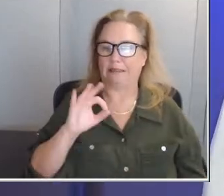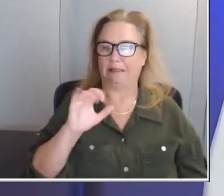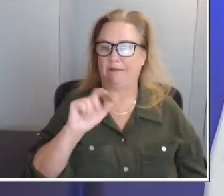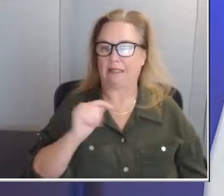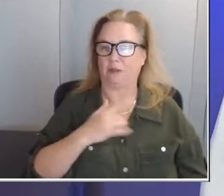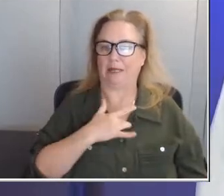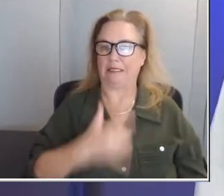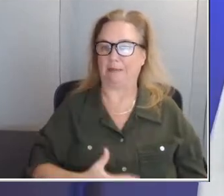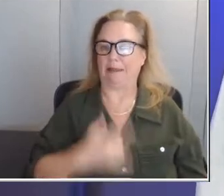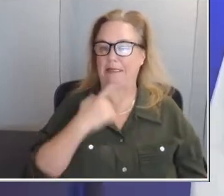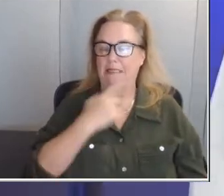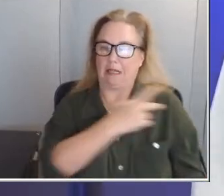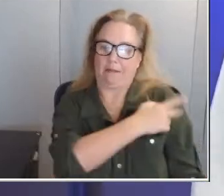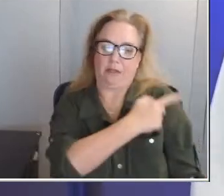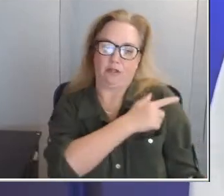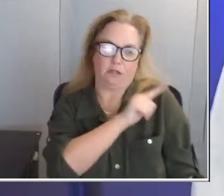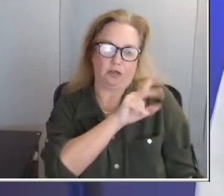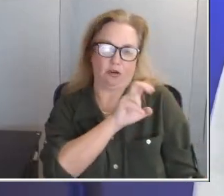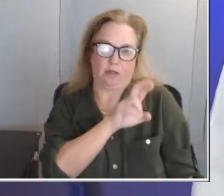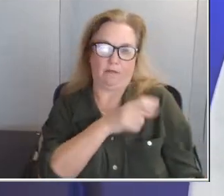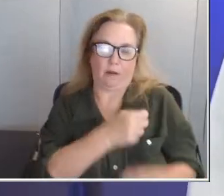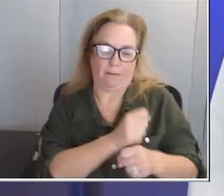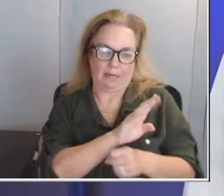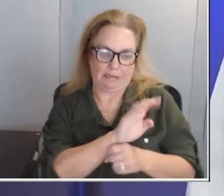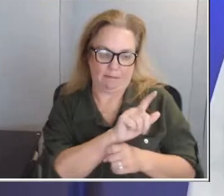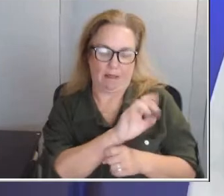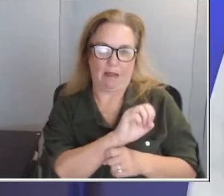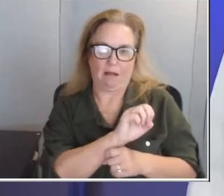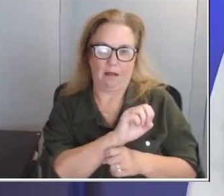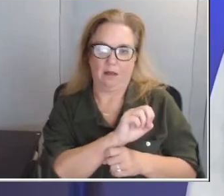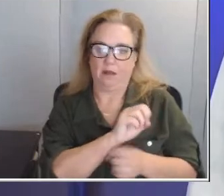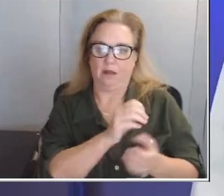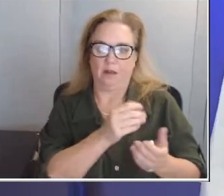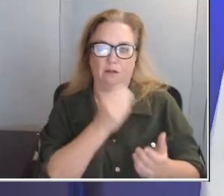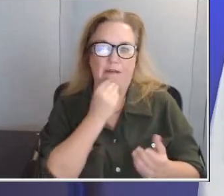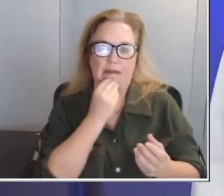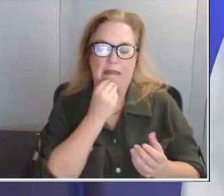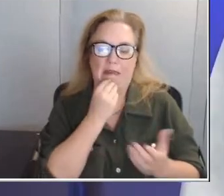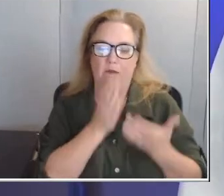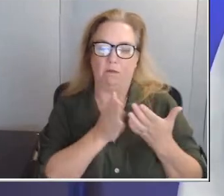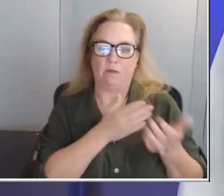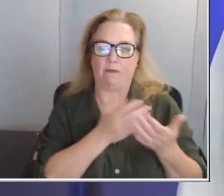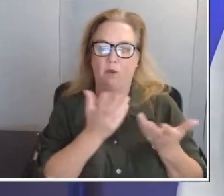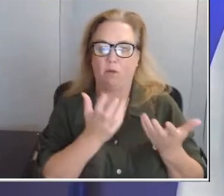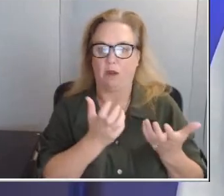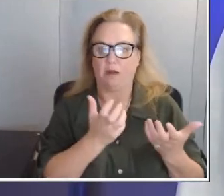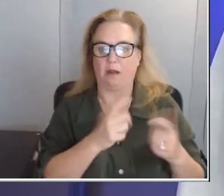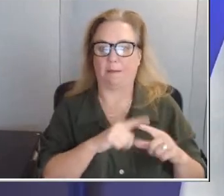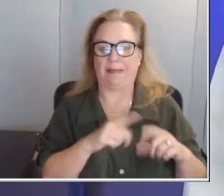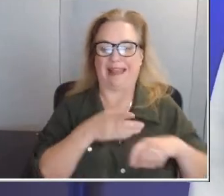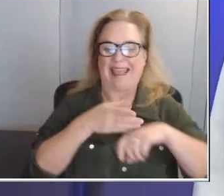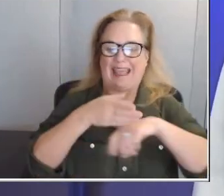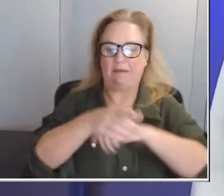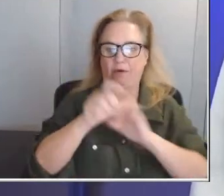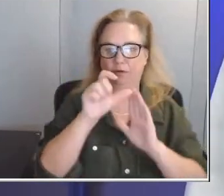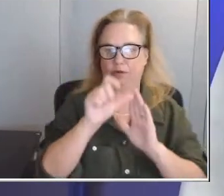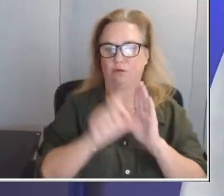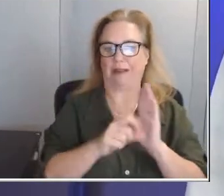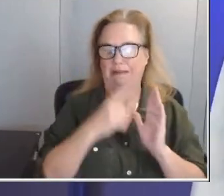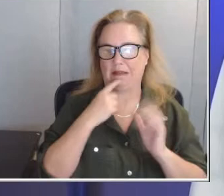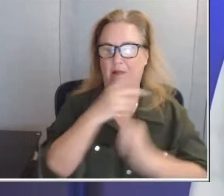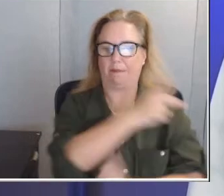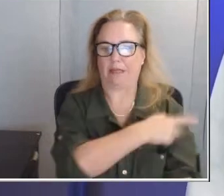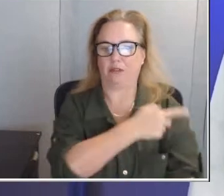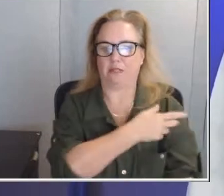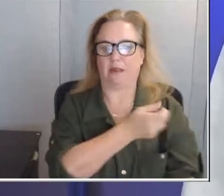patients, your liver actually makes the bile, and so you can go on to eat anything you want. But immediately after gallbladder surgery, I tell patients, spend a few